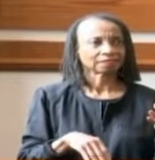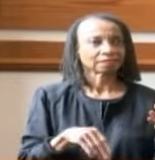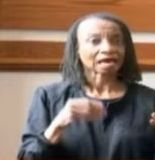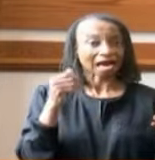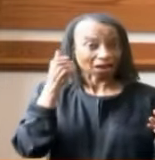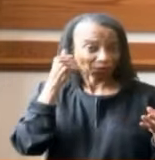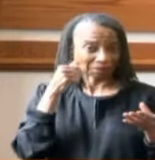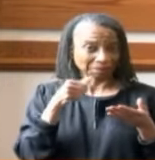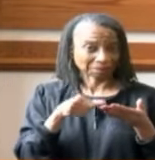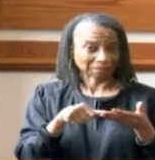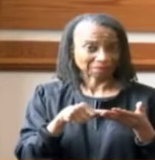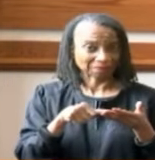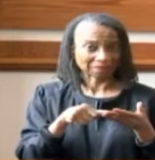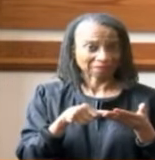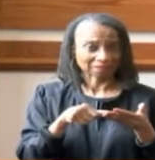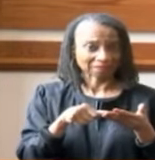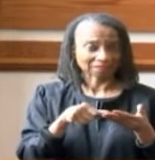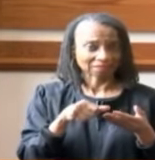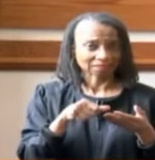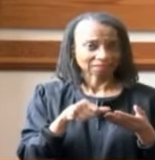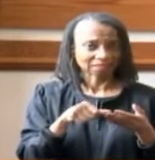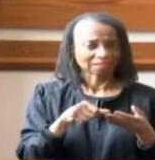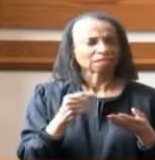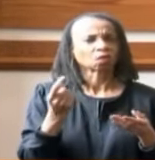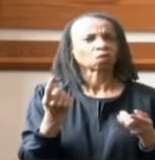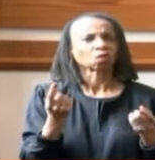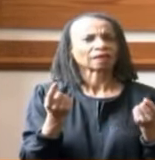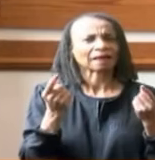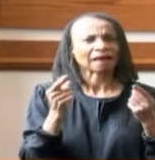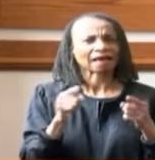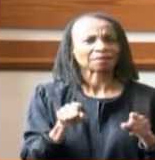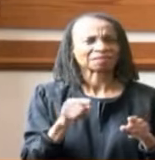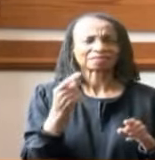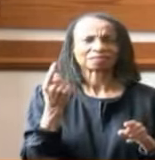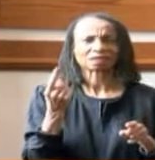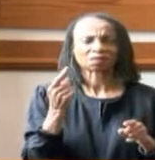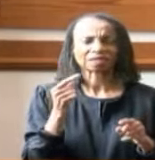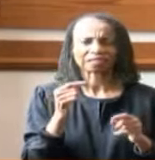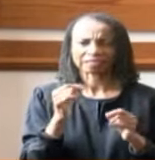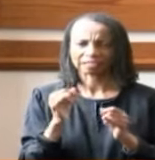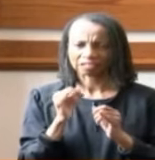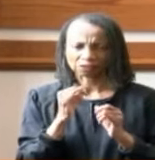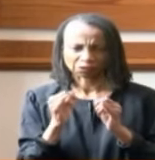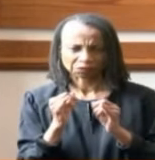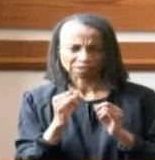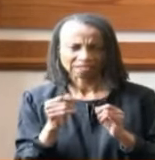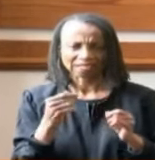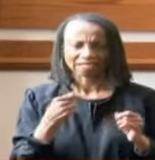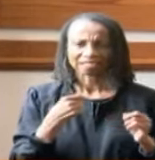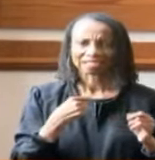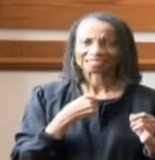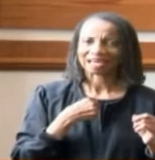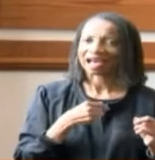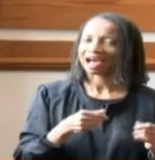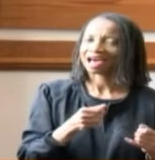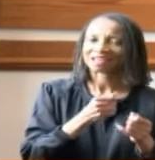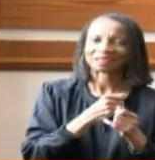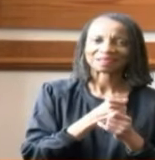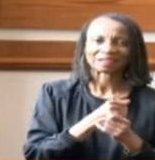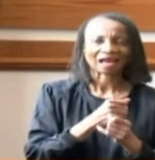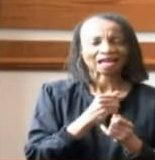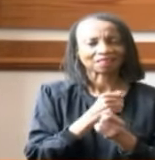And I remember that on one occasion, someone interviewed him. He said, I just love the book. It's